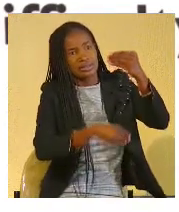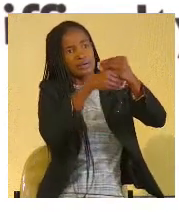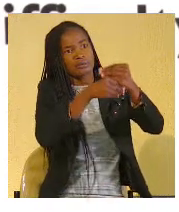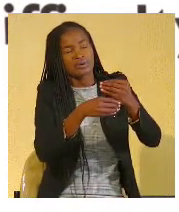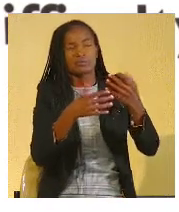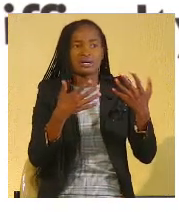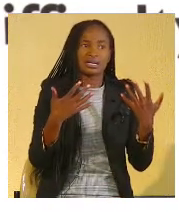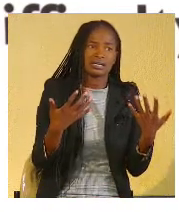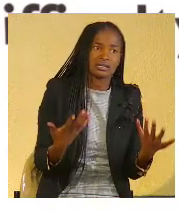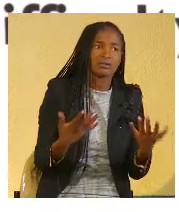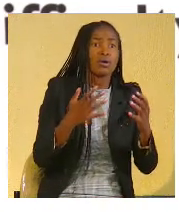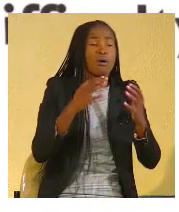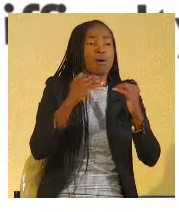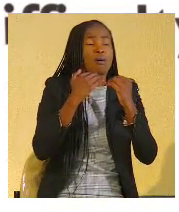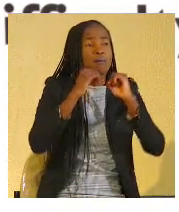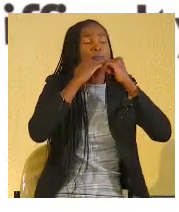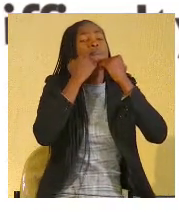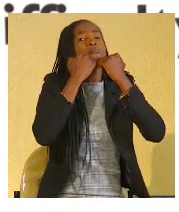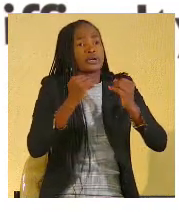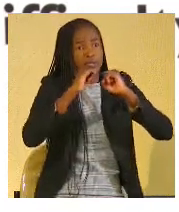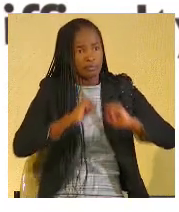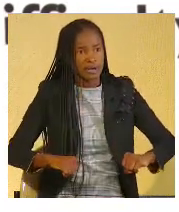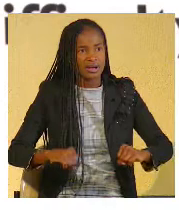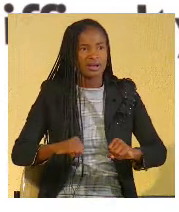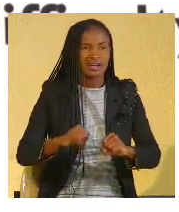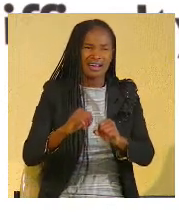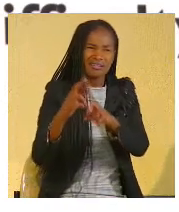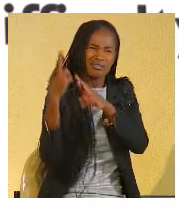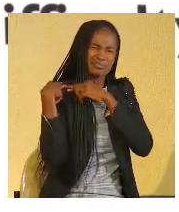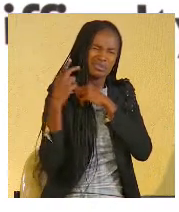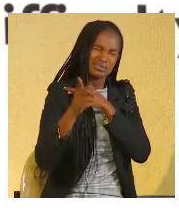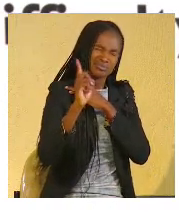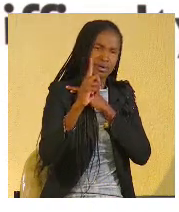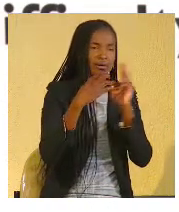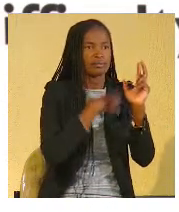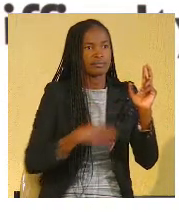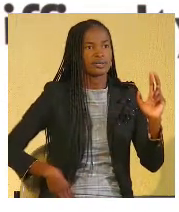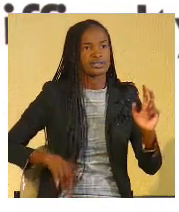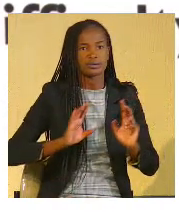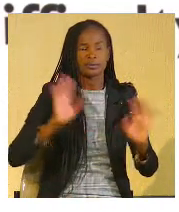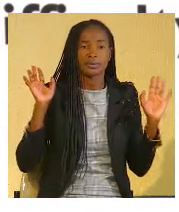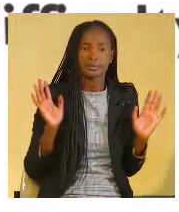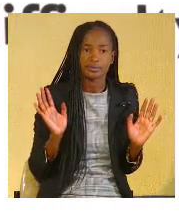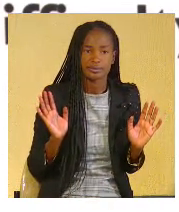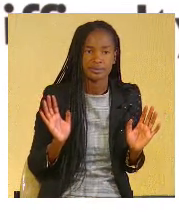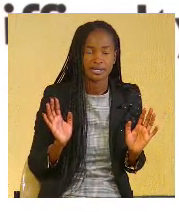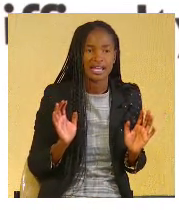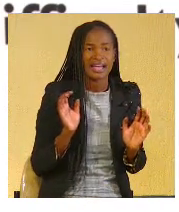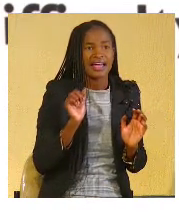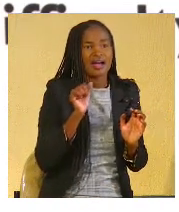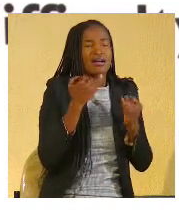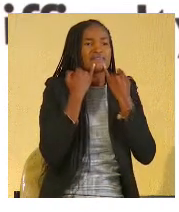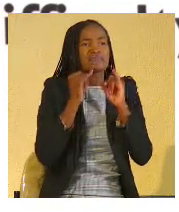on major decisions taken by the government with regard to the COVID-19 pandemic. All